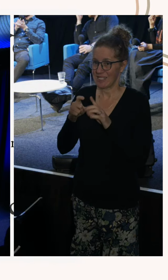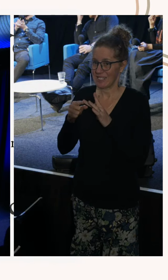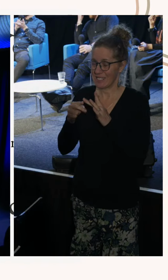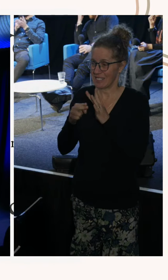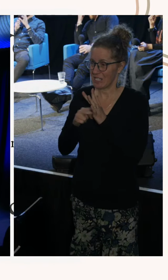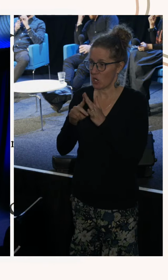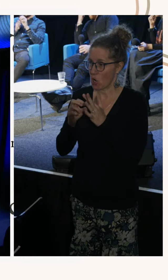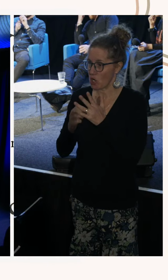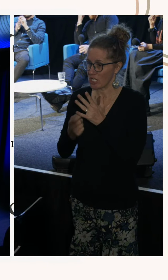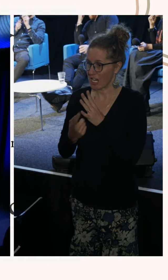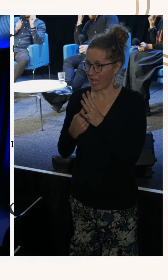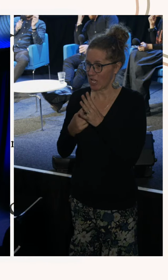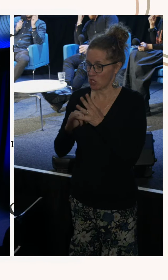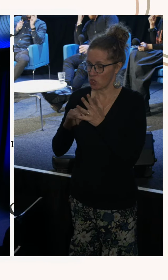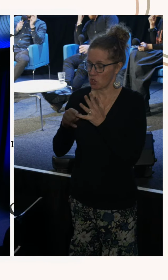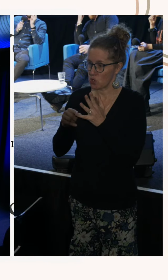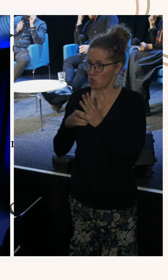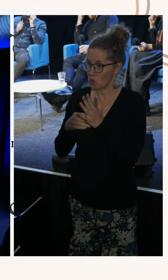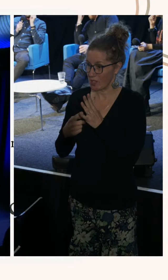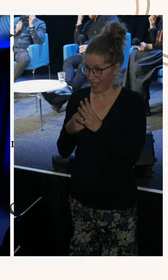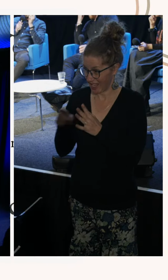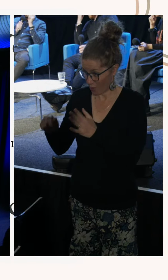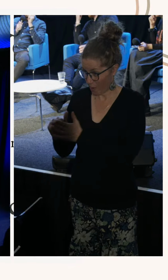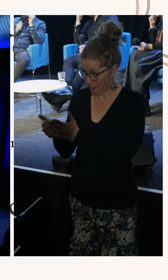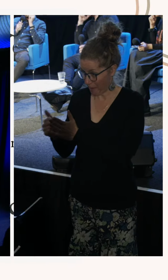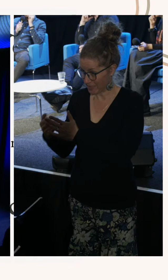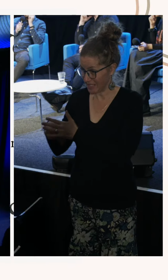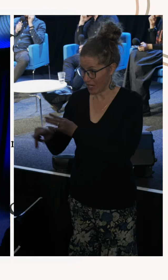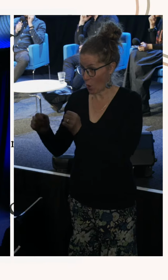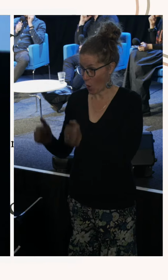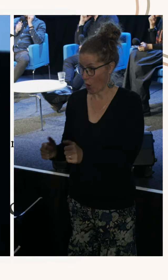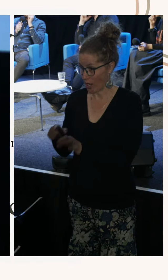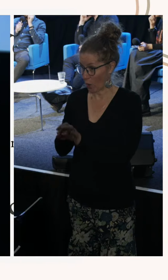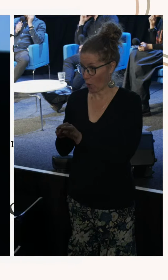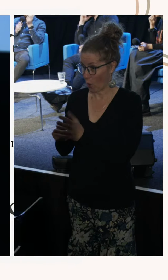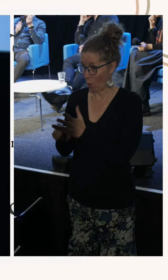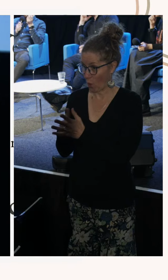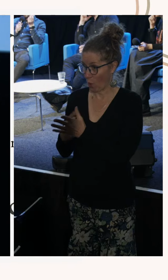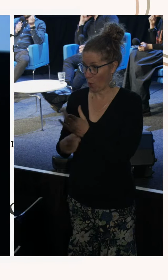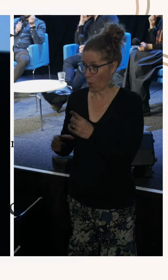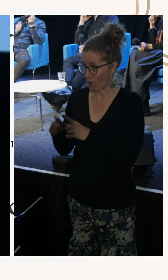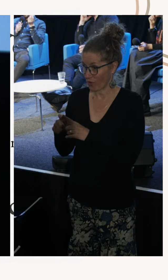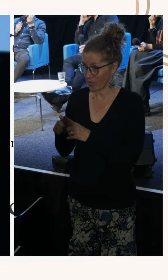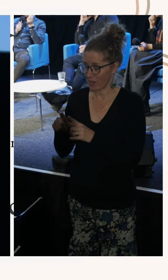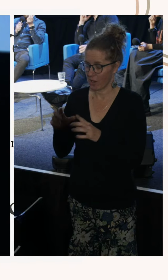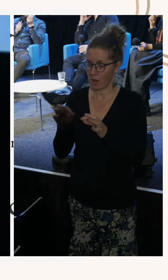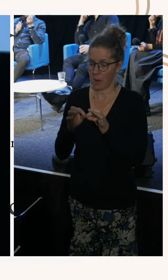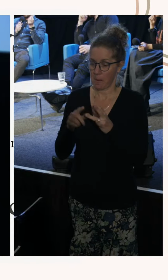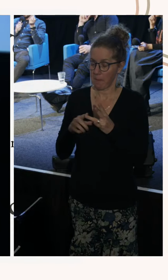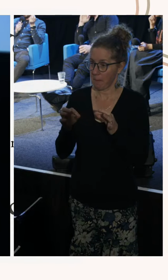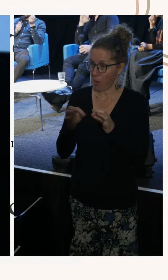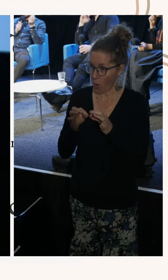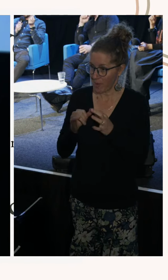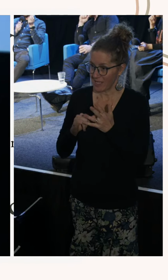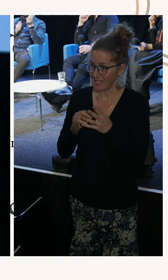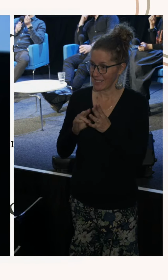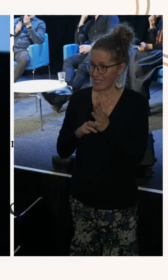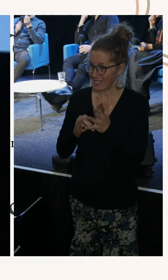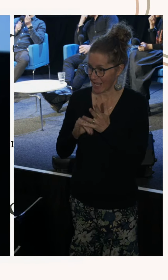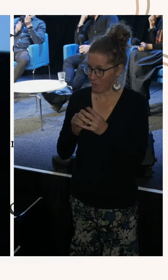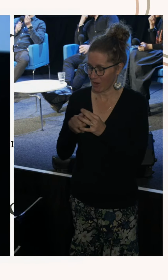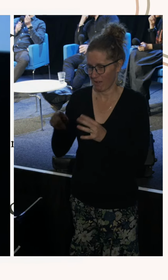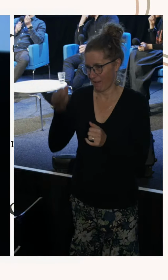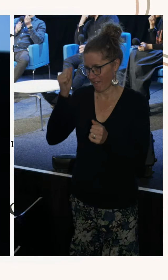is, yeah, so he was published in that early quadrant. Bob Santamaria, everyone's favourite